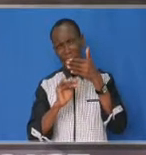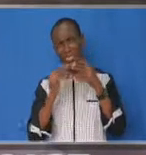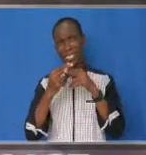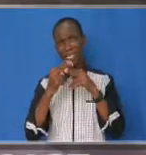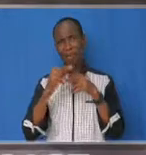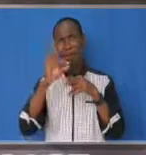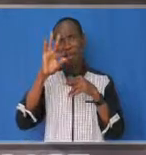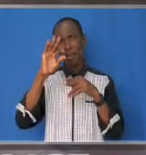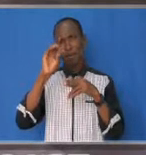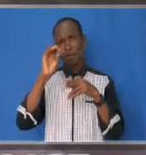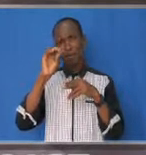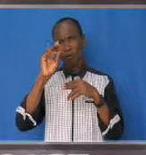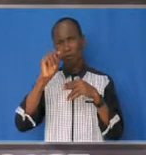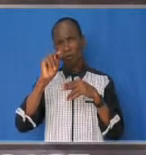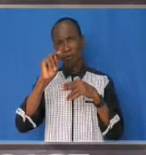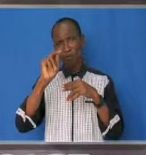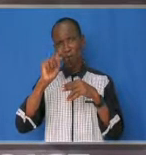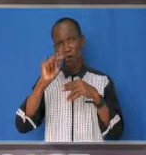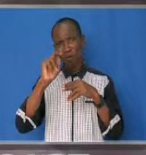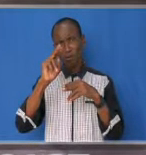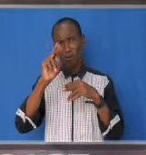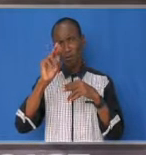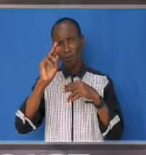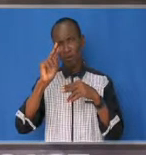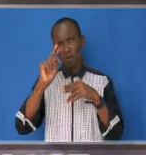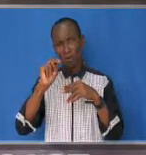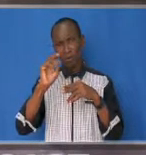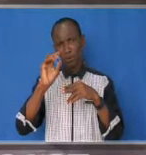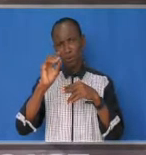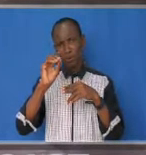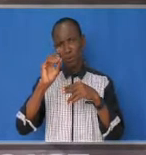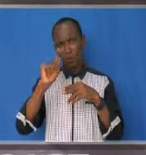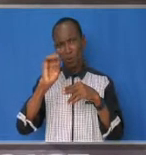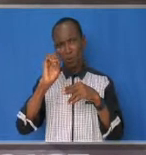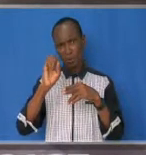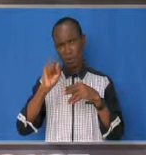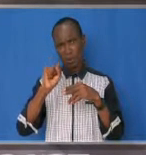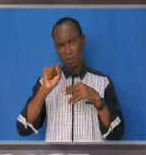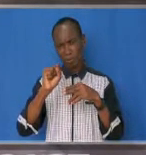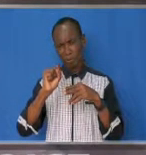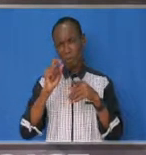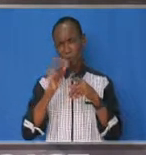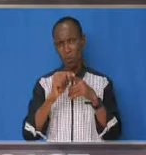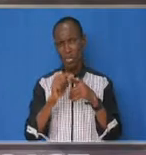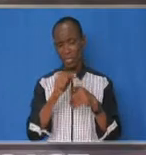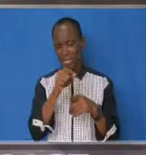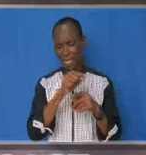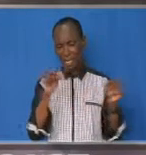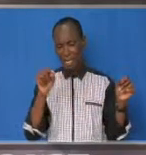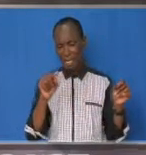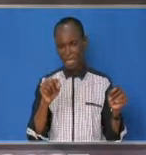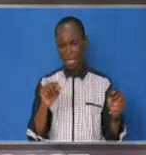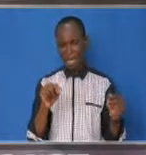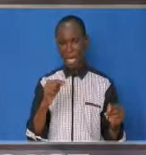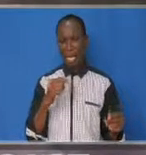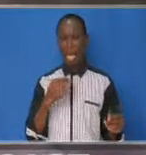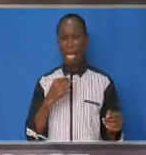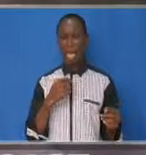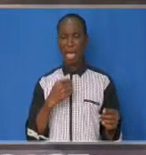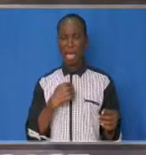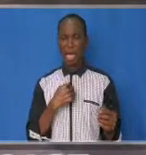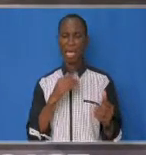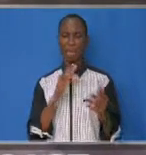The gospel is about the death, burial, and the resurrection of Christ. That we should go and preach to people that Jesus died for our